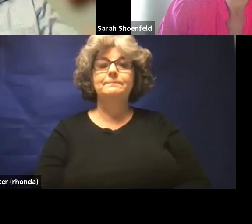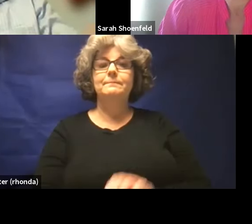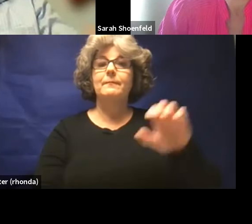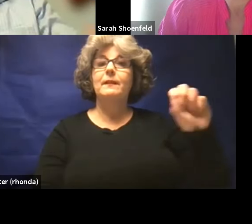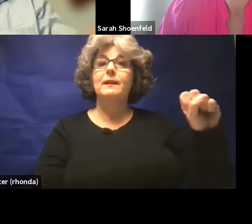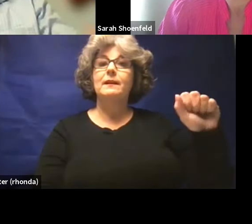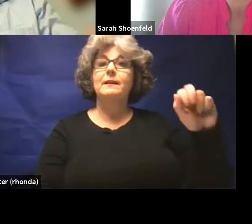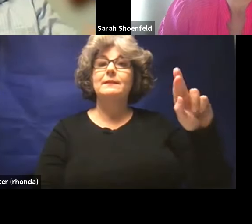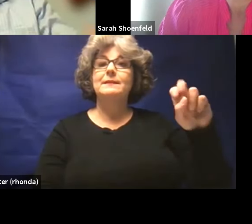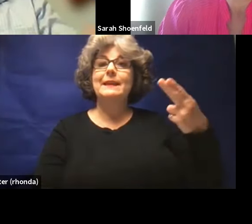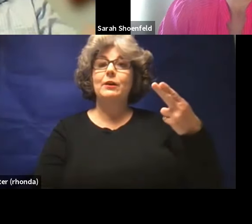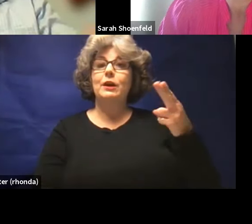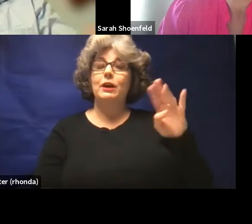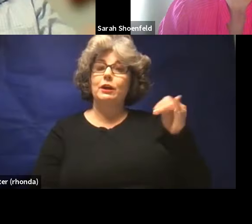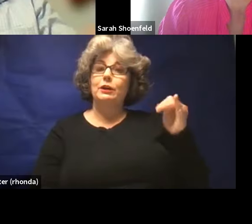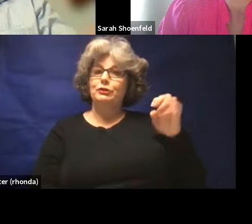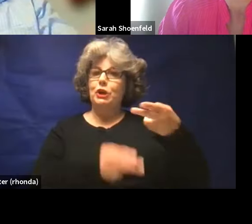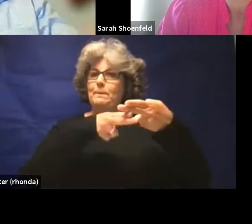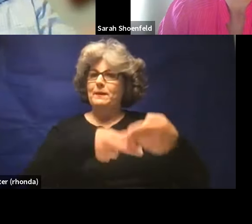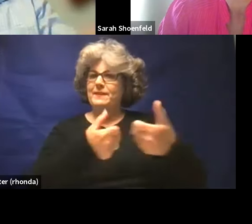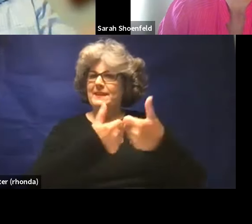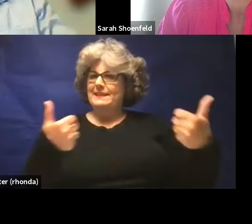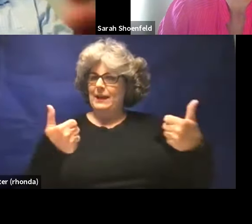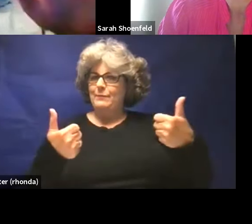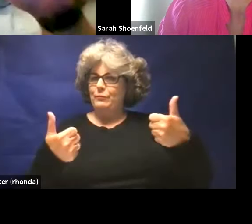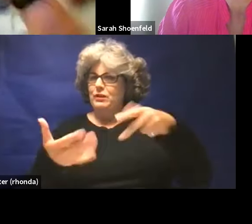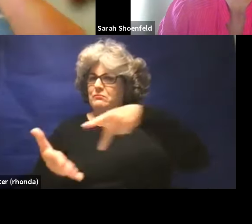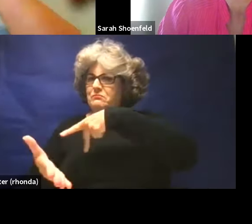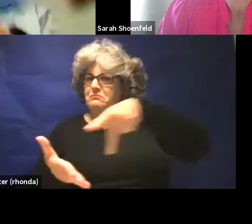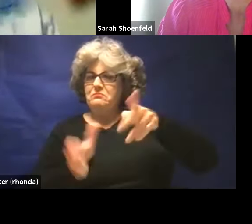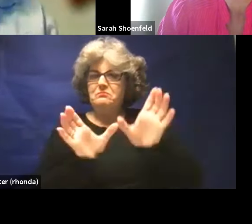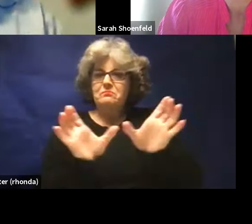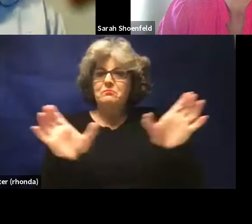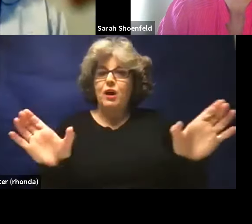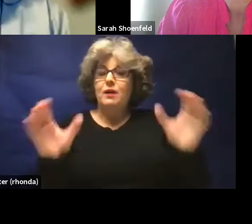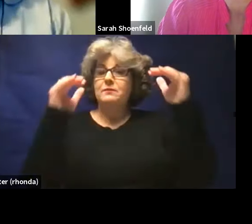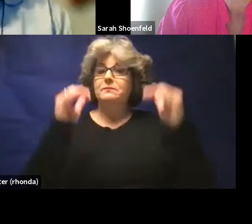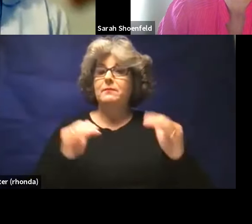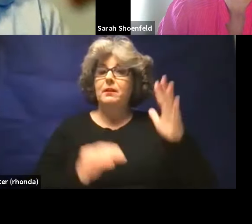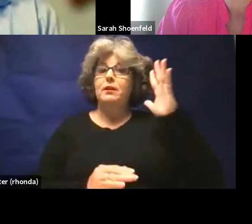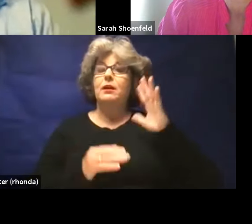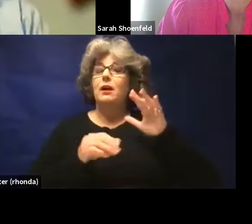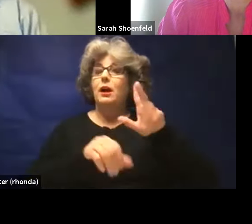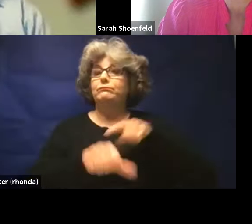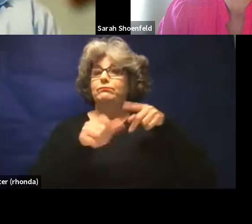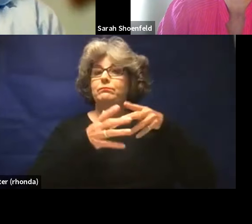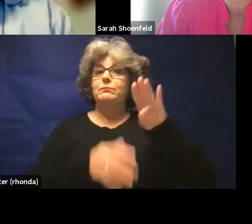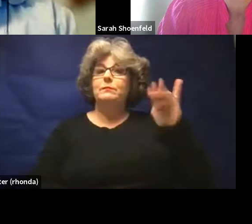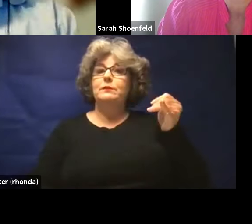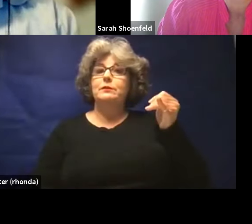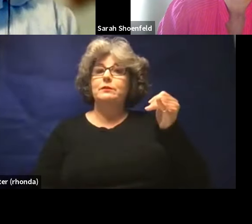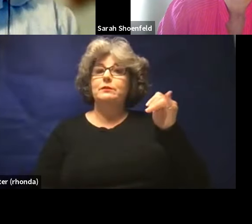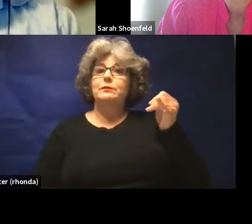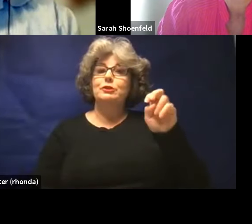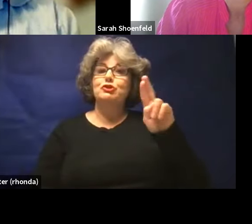And Joe wasn't the only one who mentioned to me the separate proms at Roosevelt. In this next clip, a longtime Petworth resident named Genevieve or